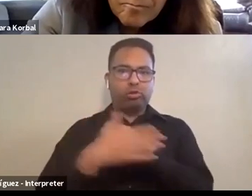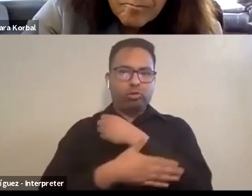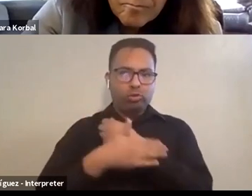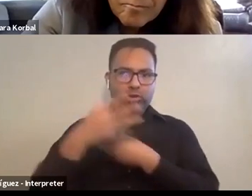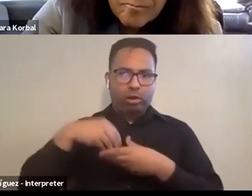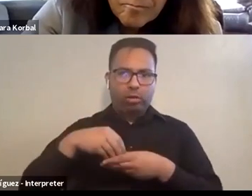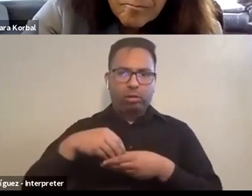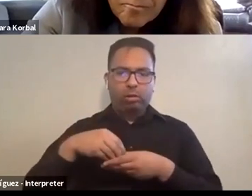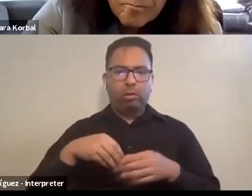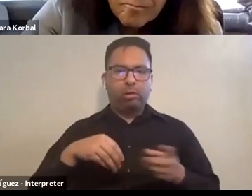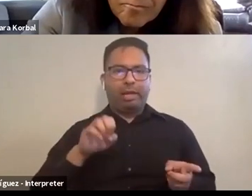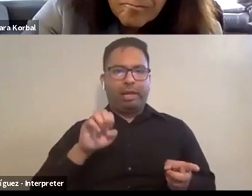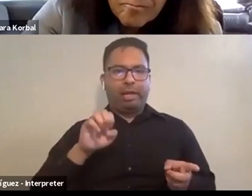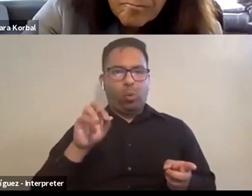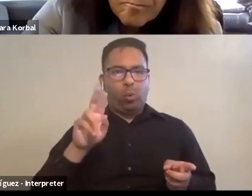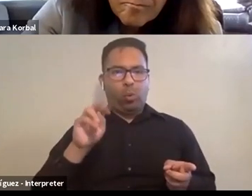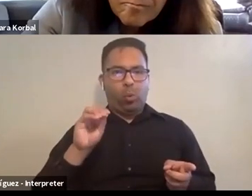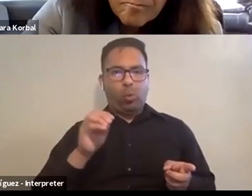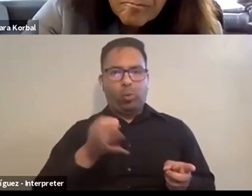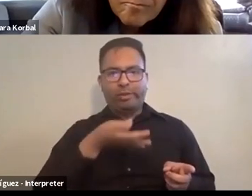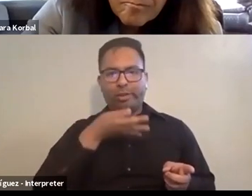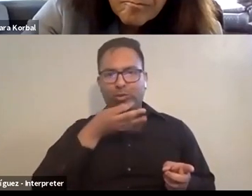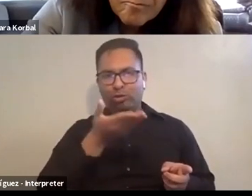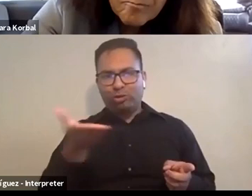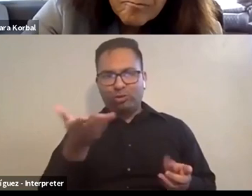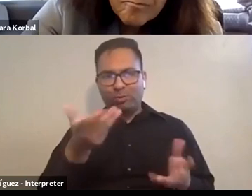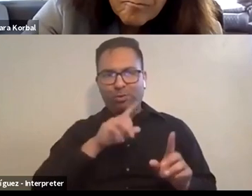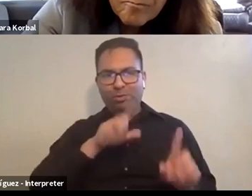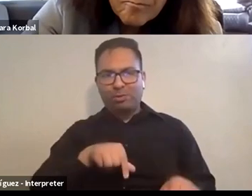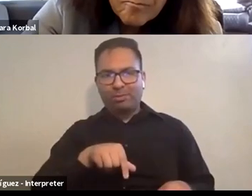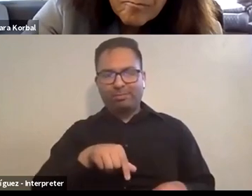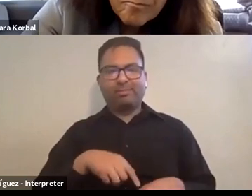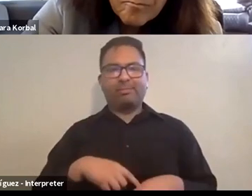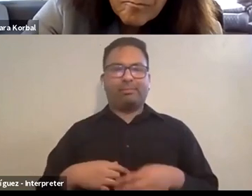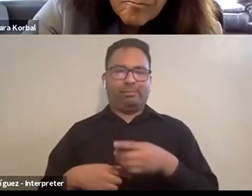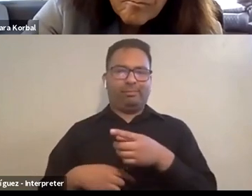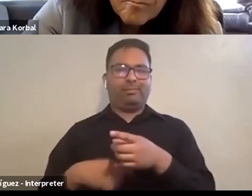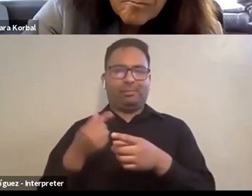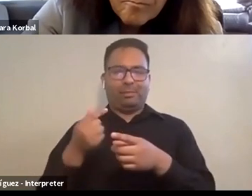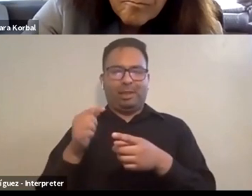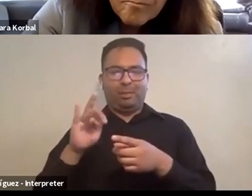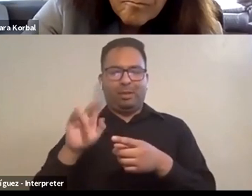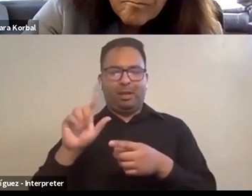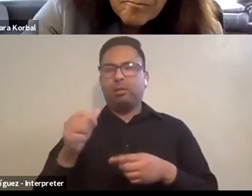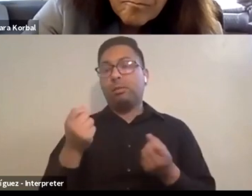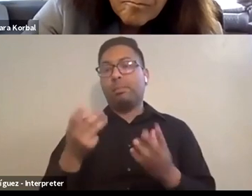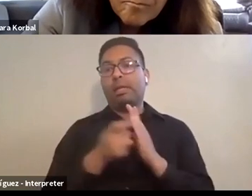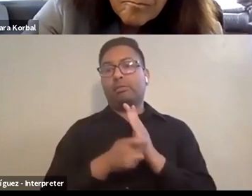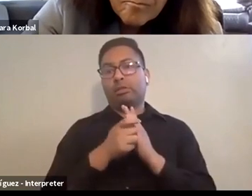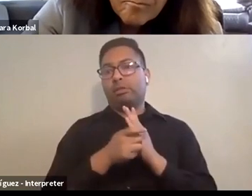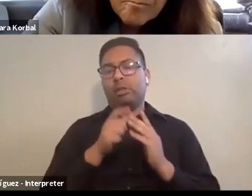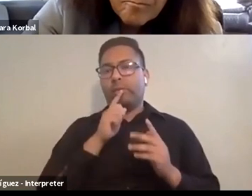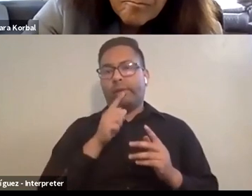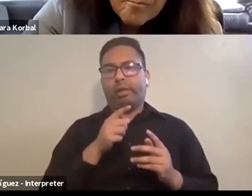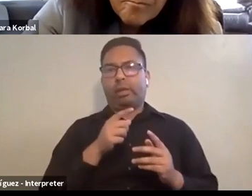Agorno experts here want to respond. Yes. Well, there are a lot of magazines that took inspiration in El